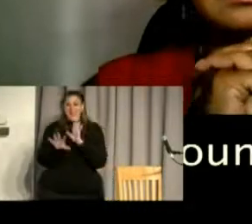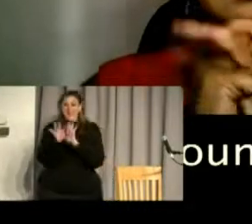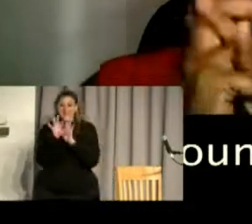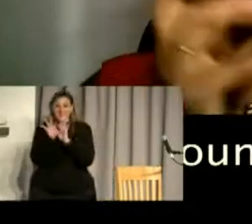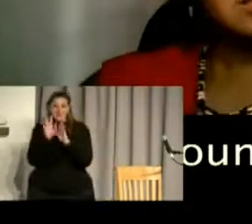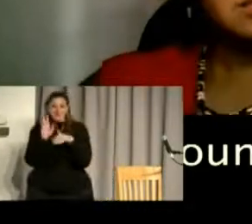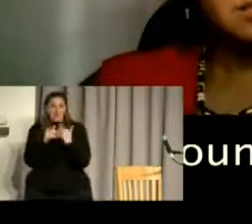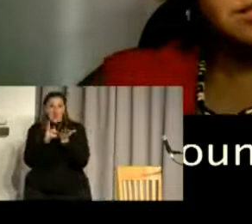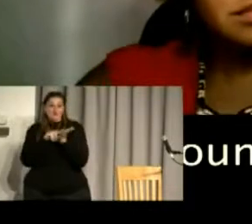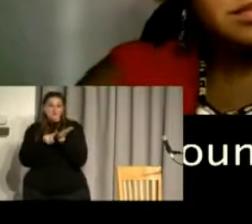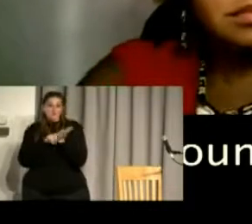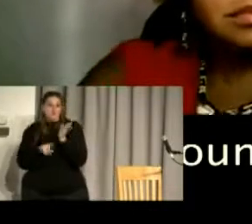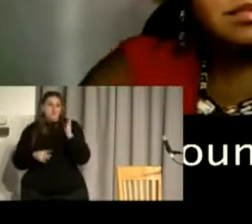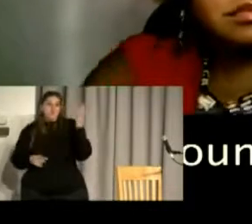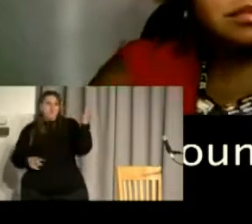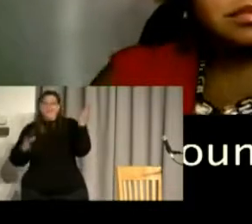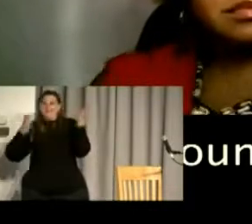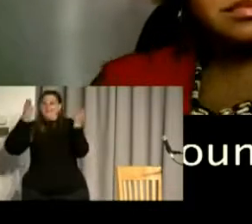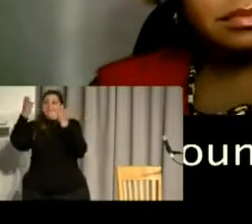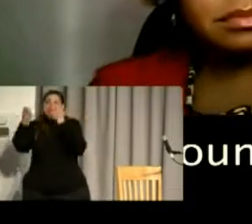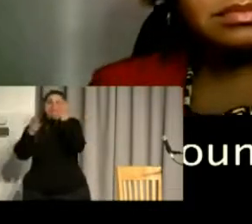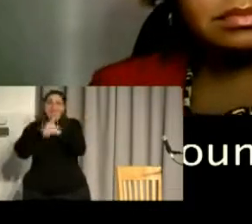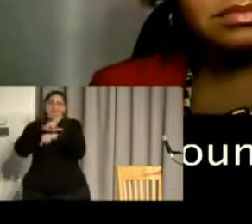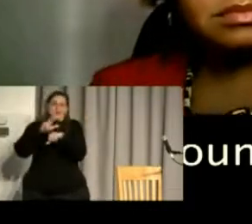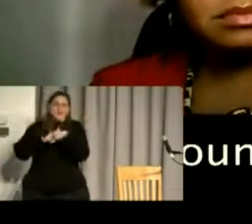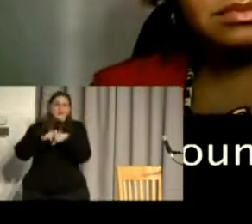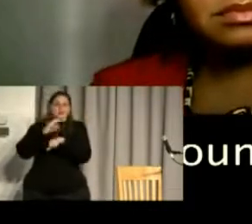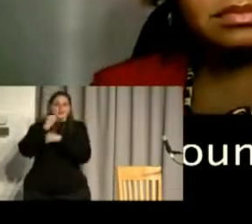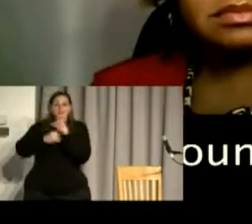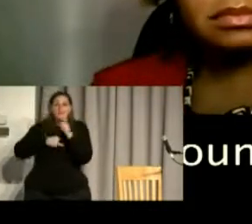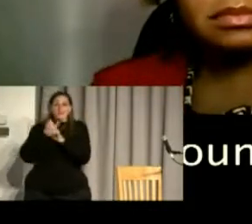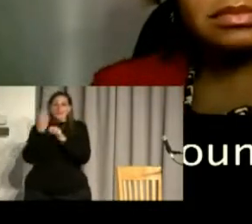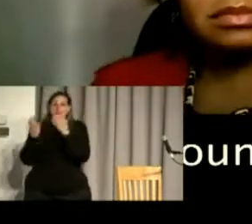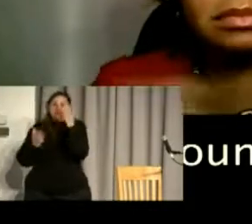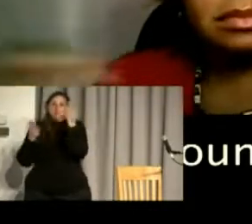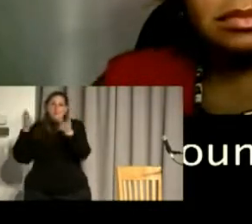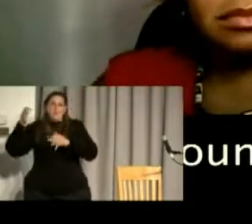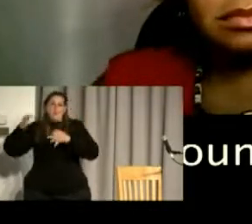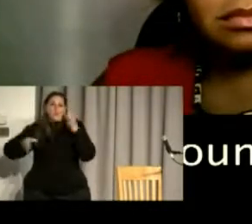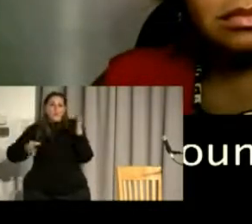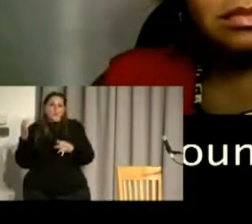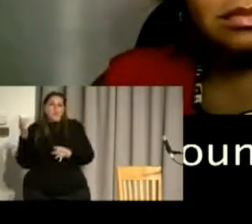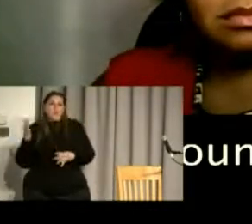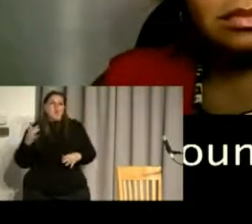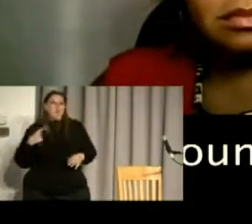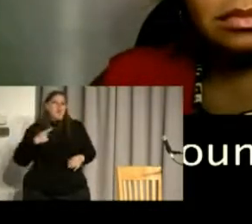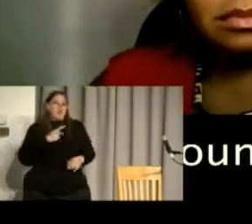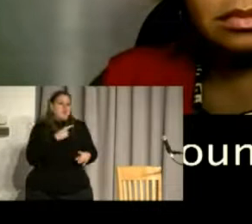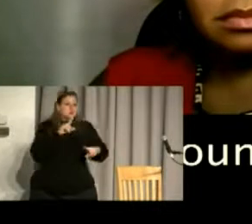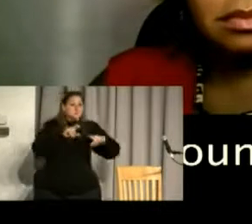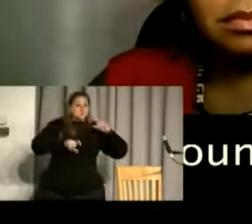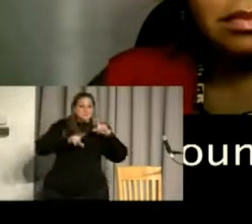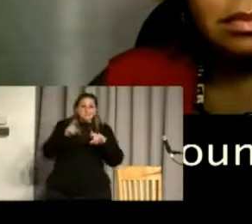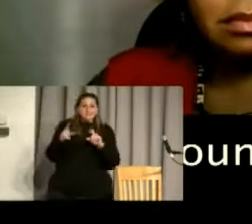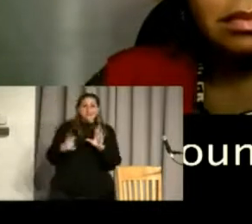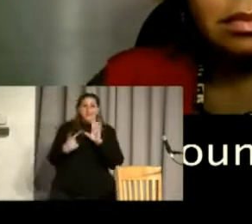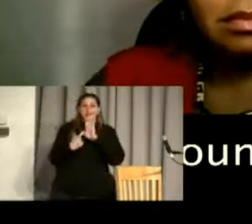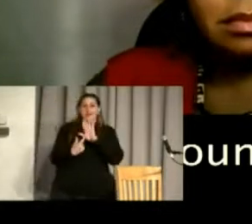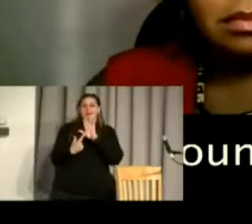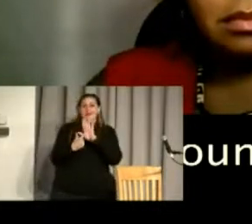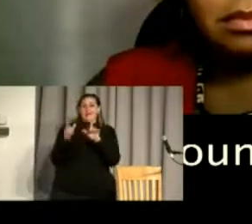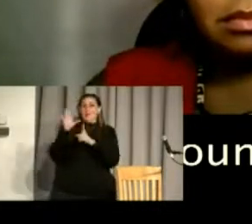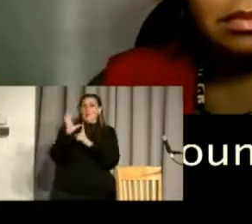have been presented in national and international courtrooms, parliamentary inquiries, as well as exhibitions at